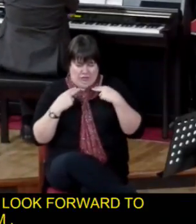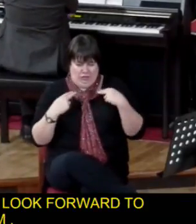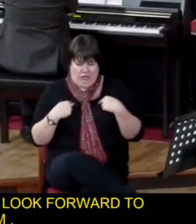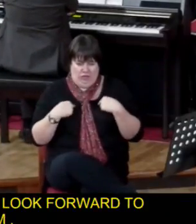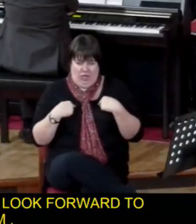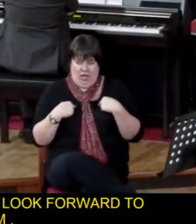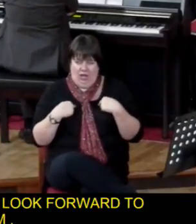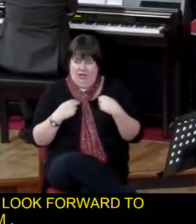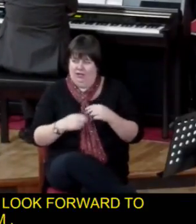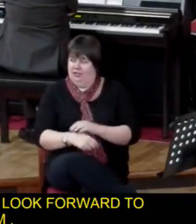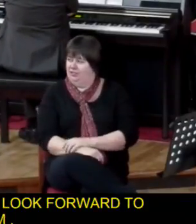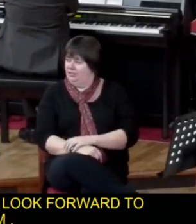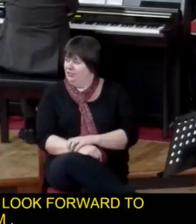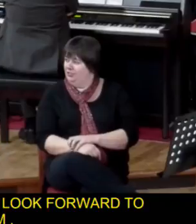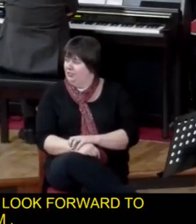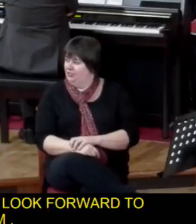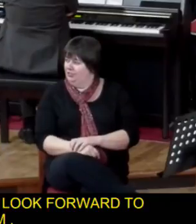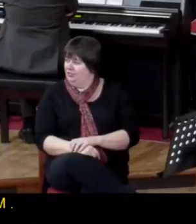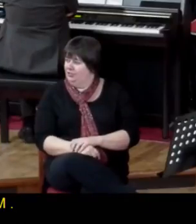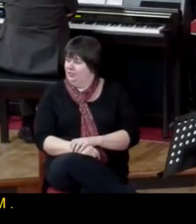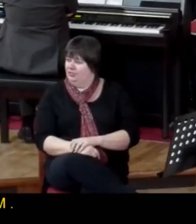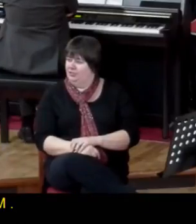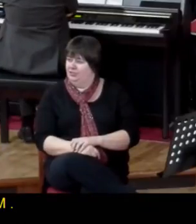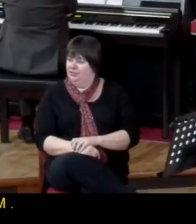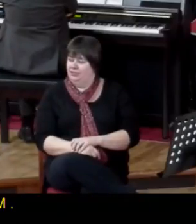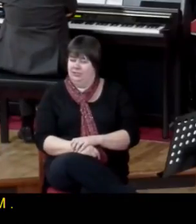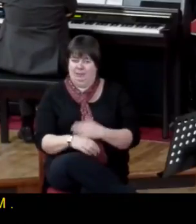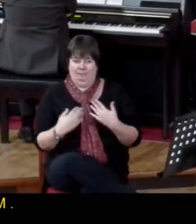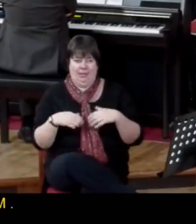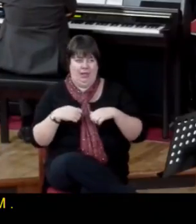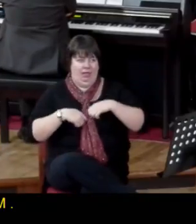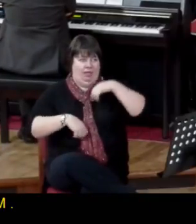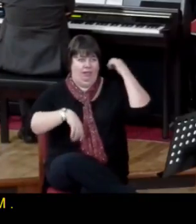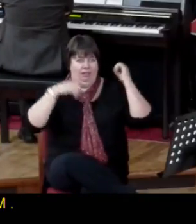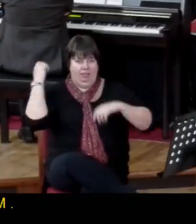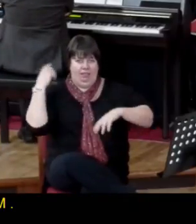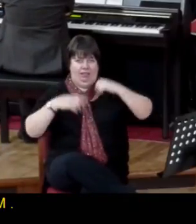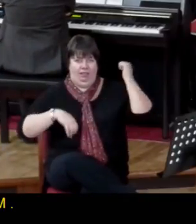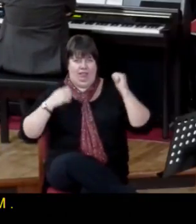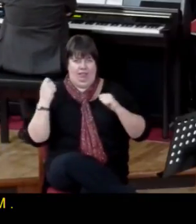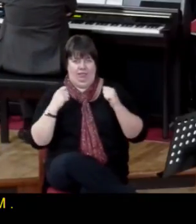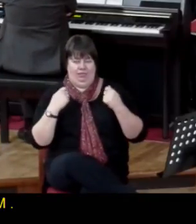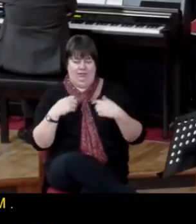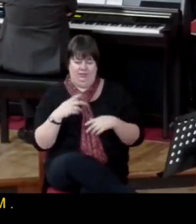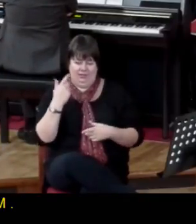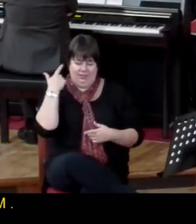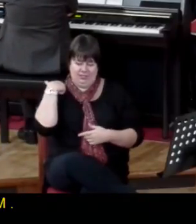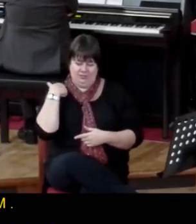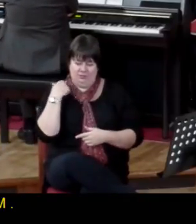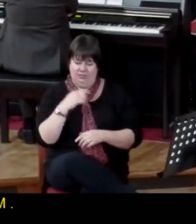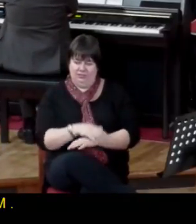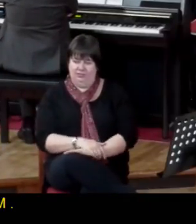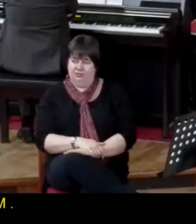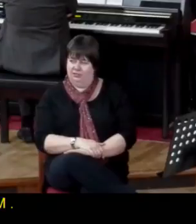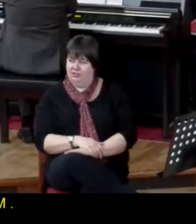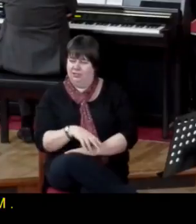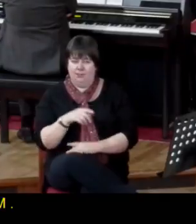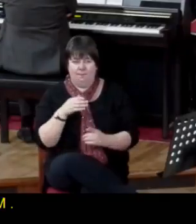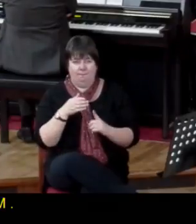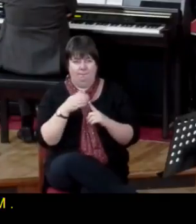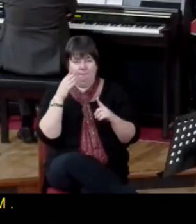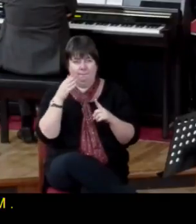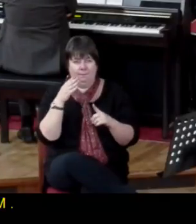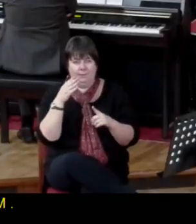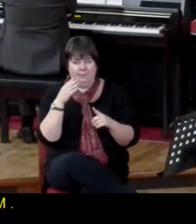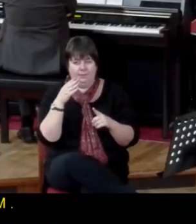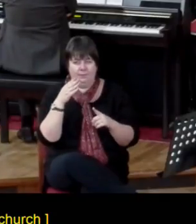Those who weren't here, I was divesting myself of my clothes last week and the children were spotting the changes. But they didn't spot it when I